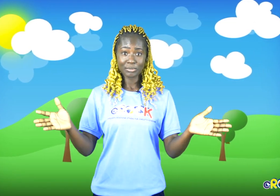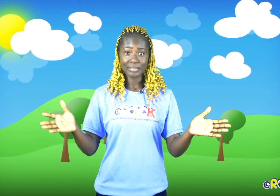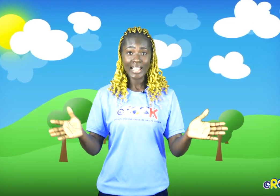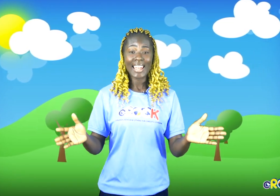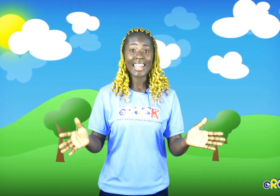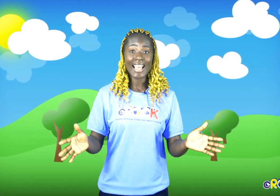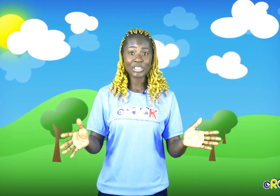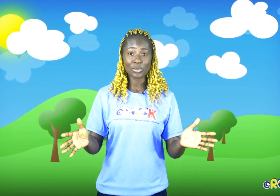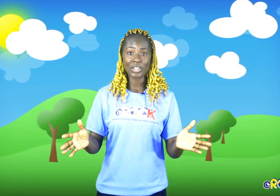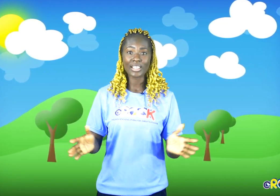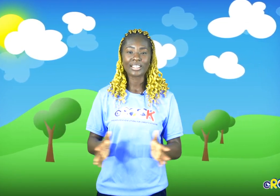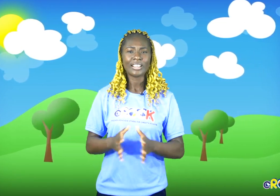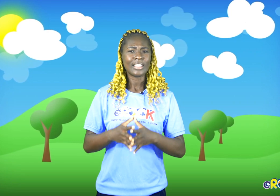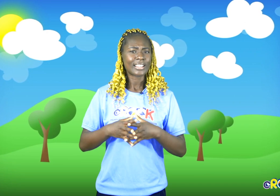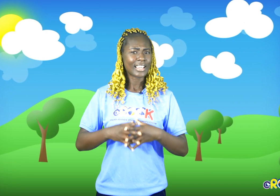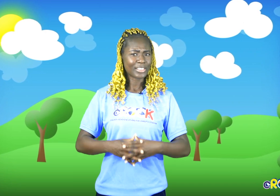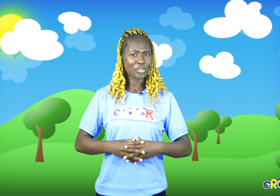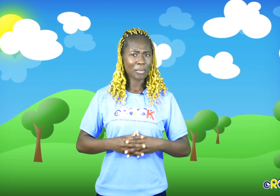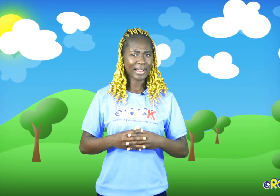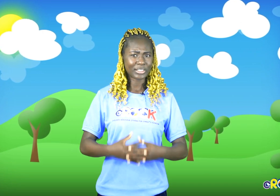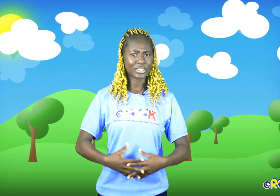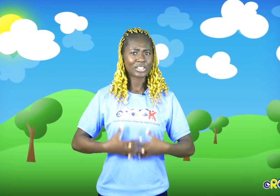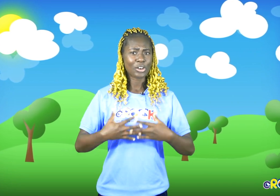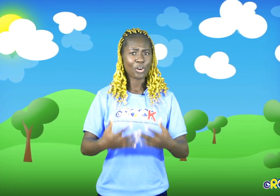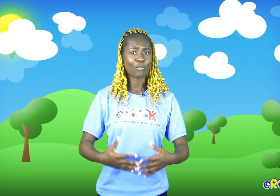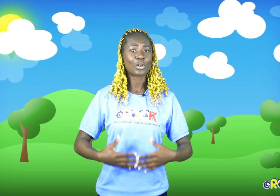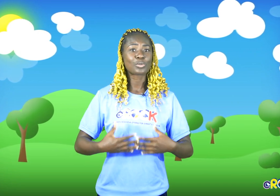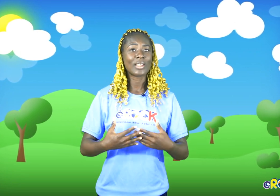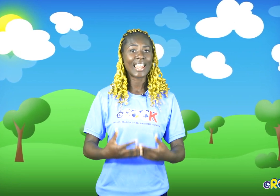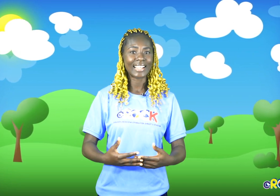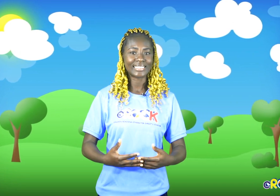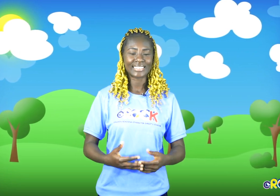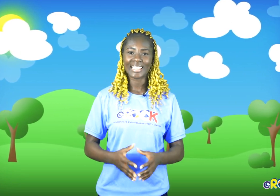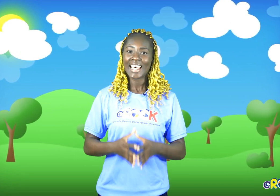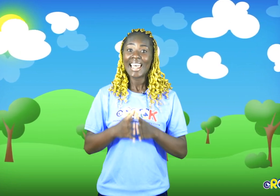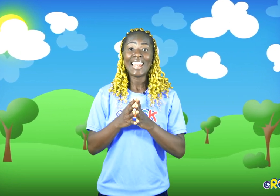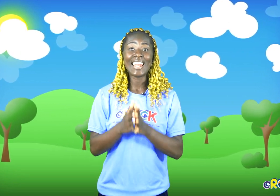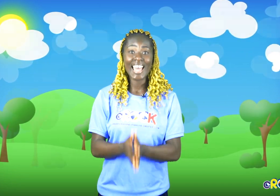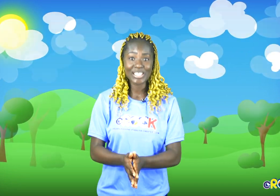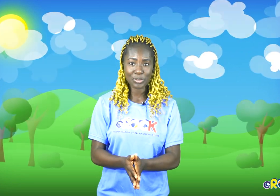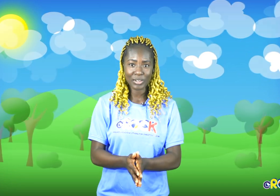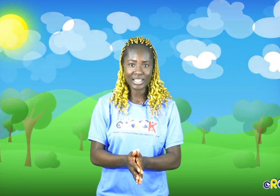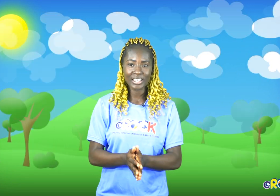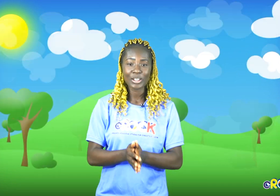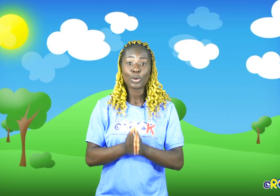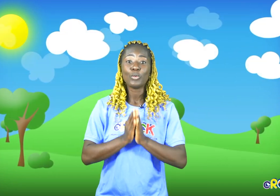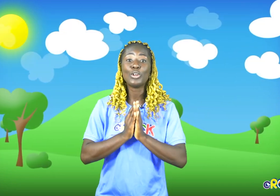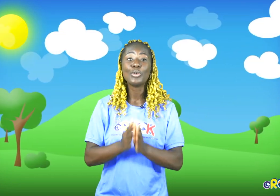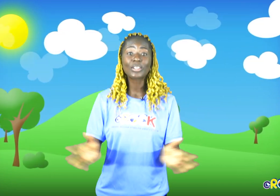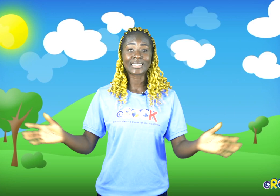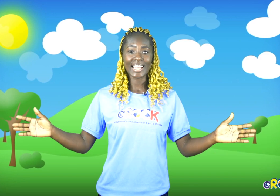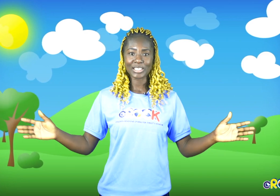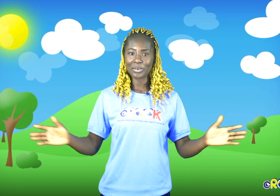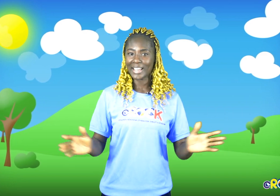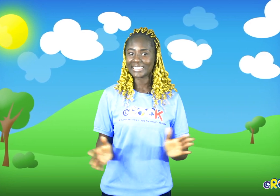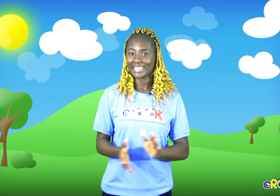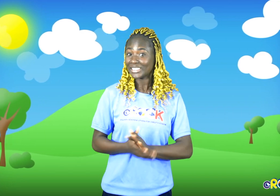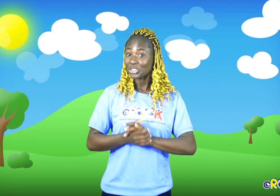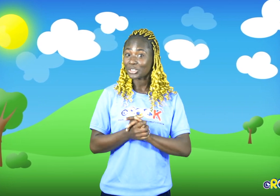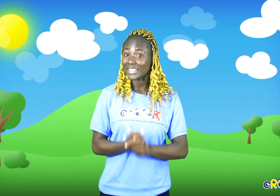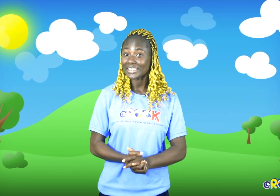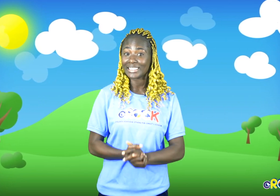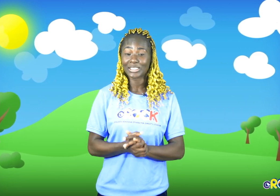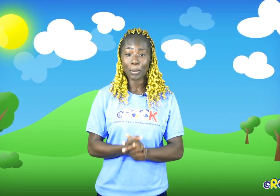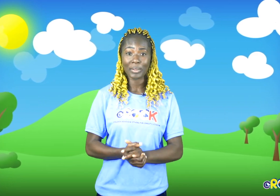So last week, can you remind us of what we learned? Last week, we looked at quite